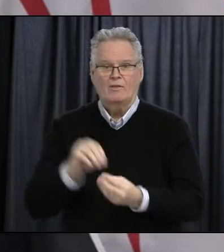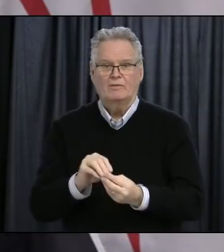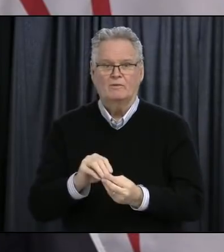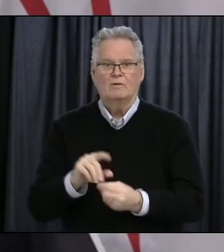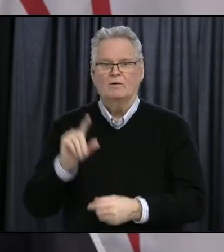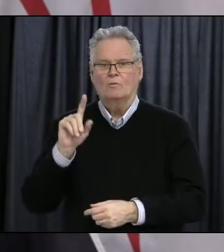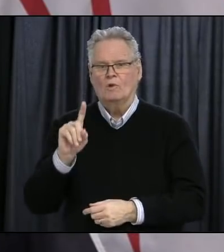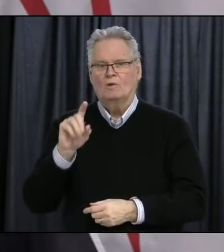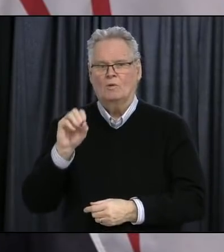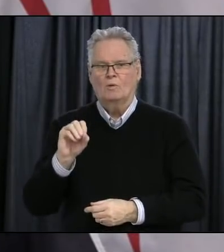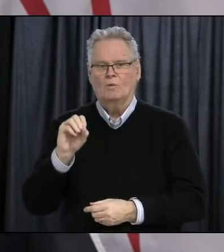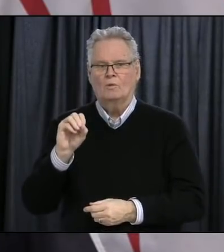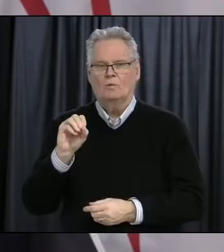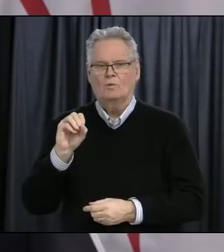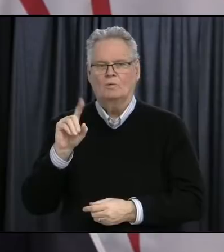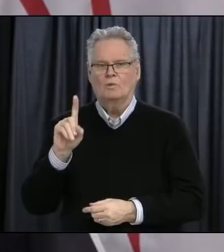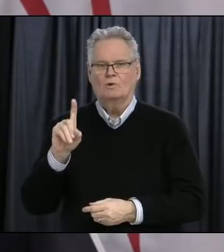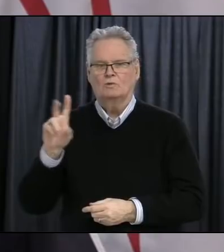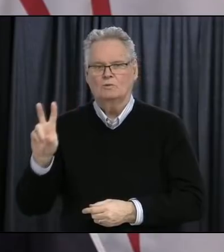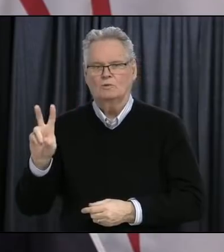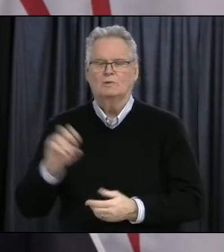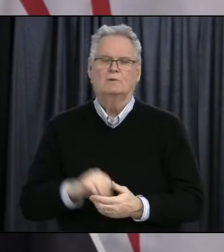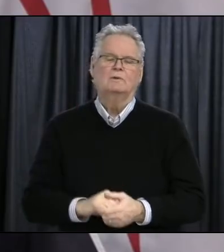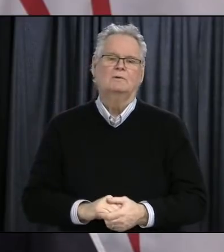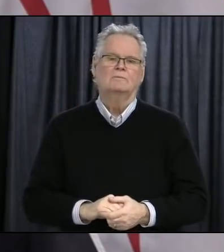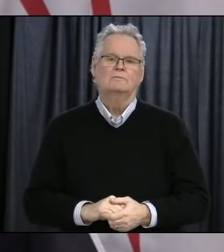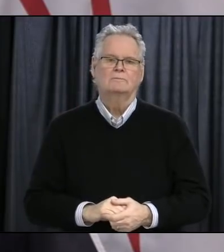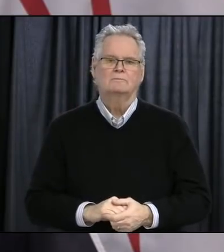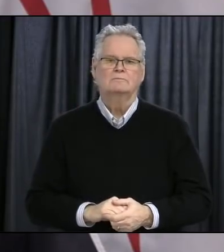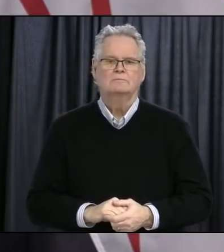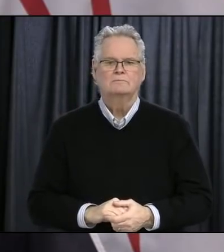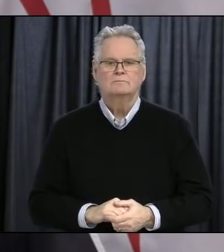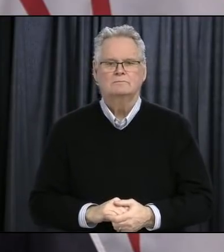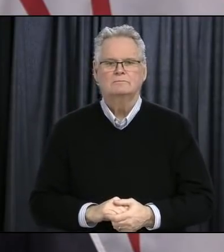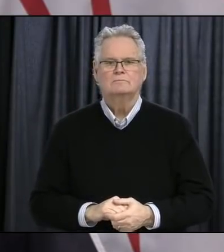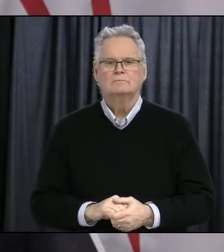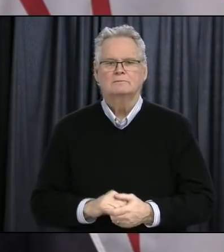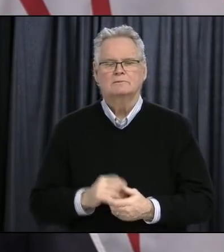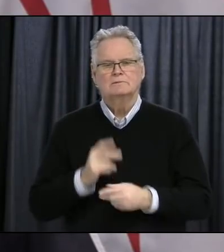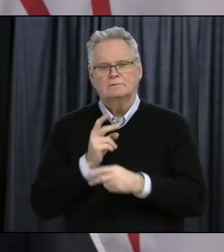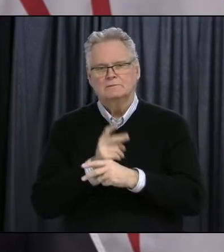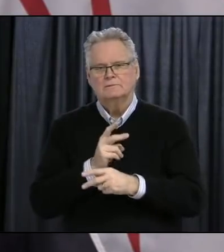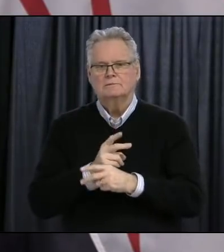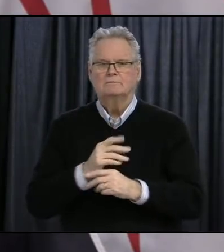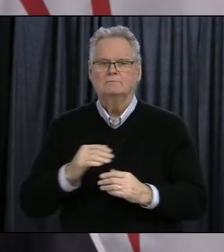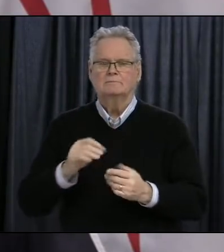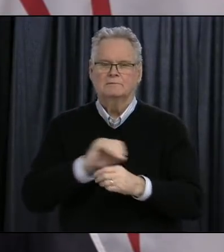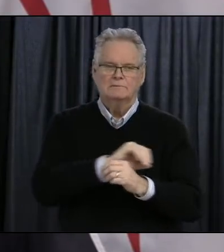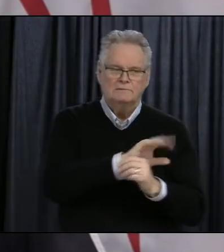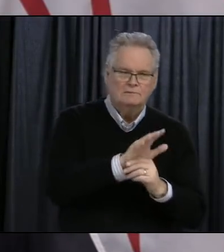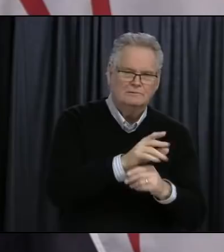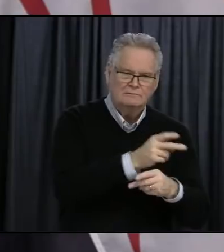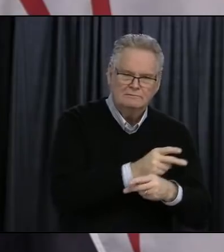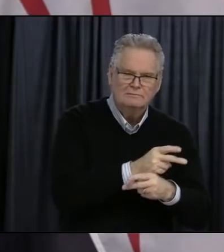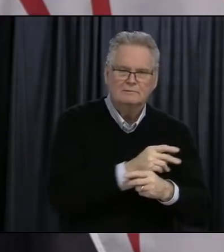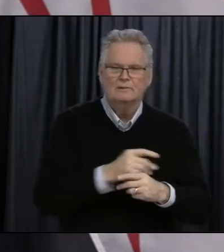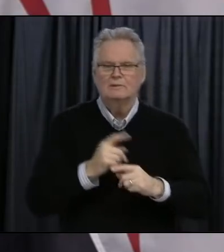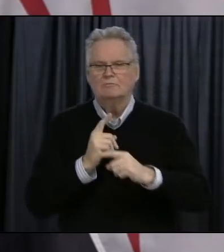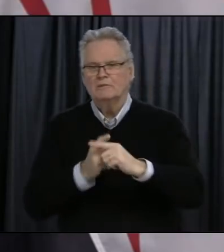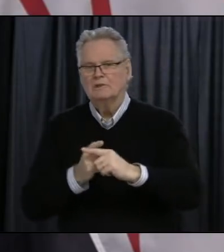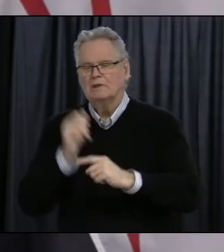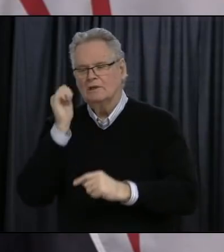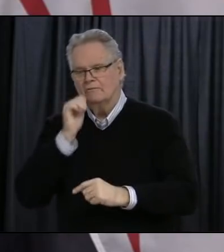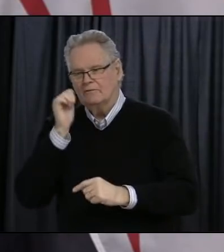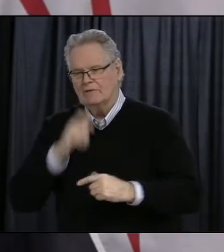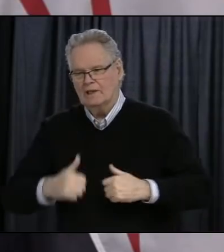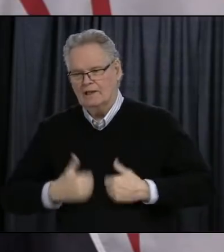go about our daily lives with the risk of COVID still at hand. I am confident that we can adapt and persevere to reach the end of